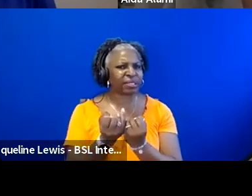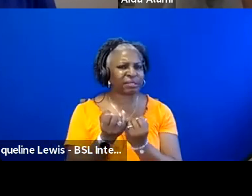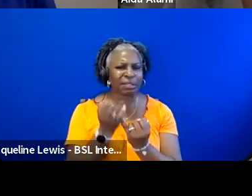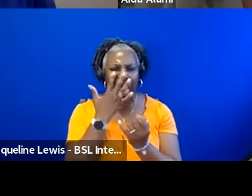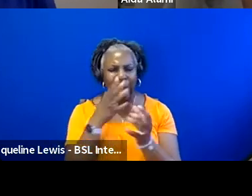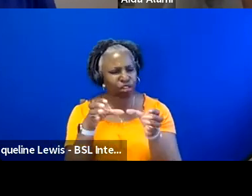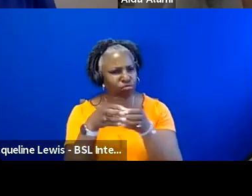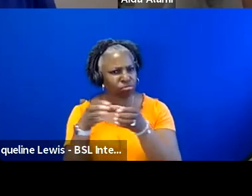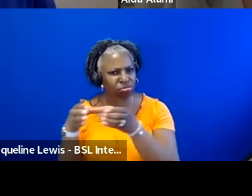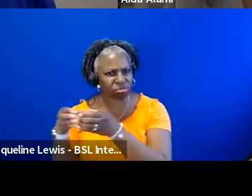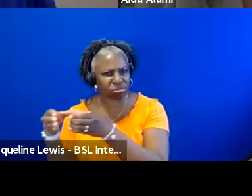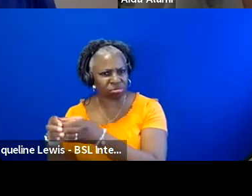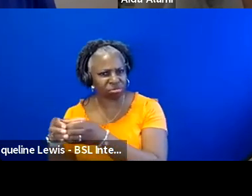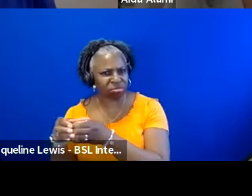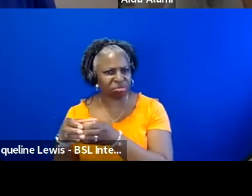different,